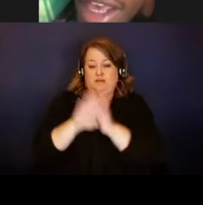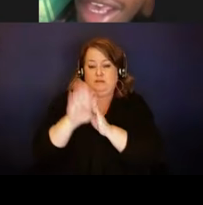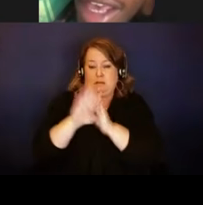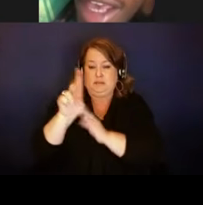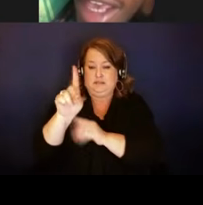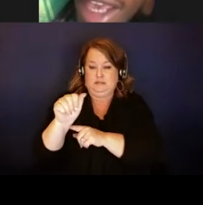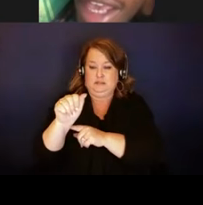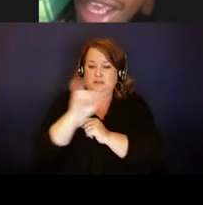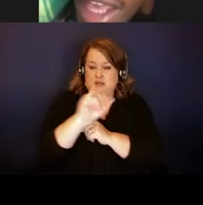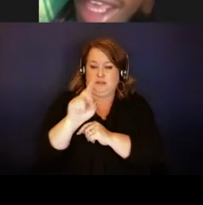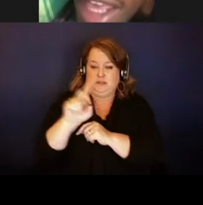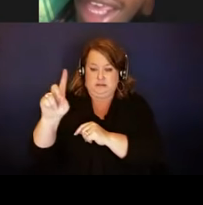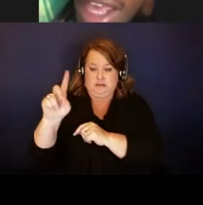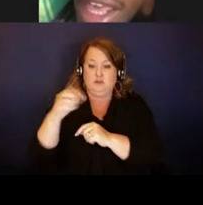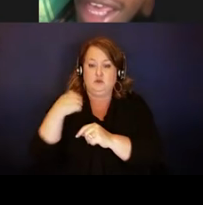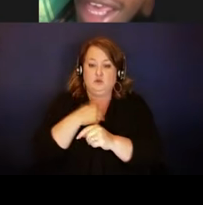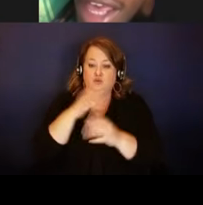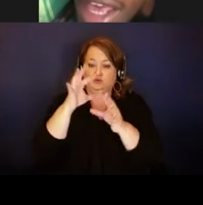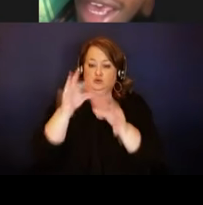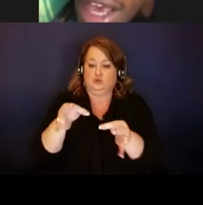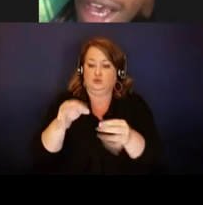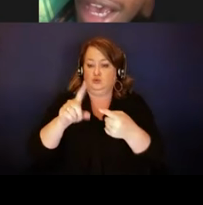and for others with disabilities.